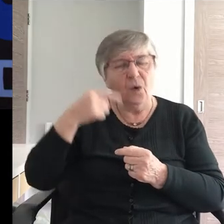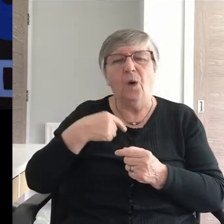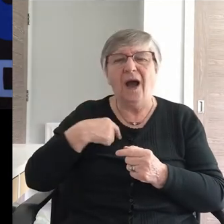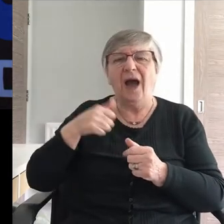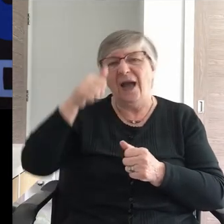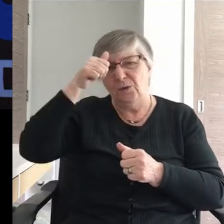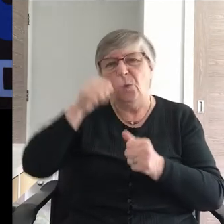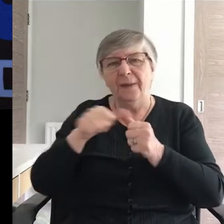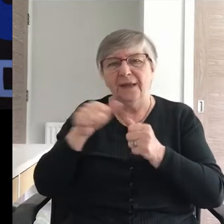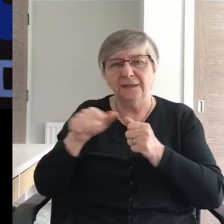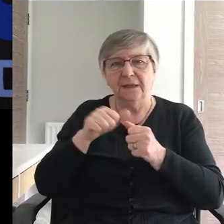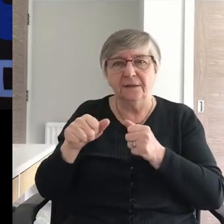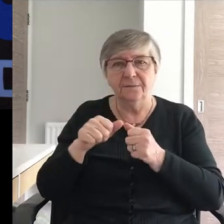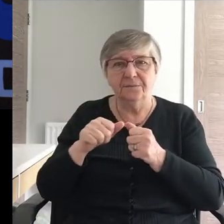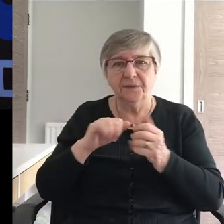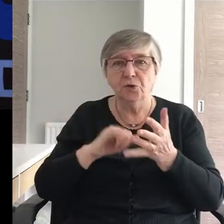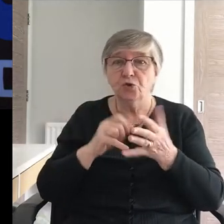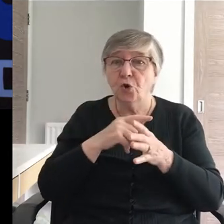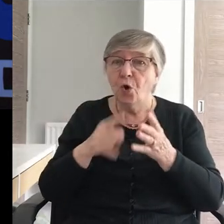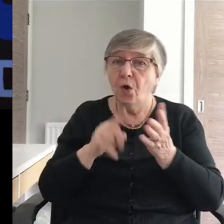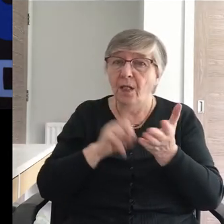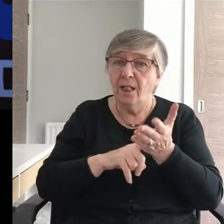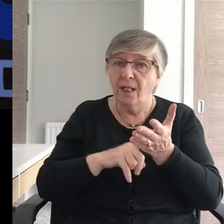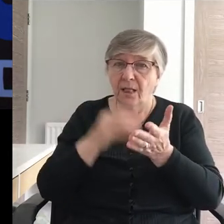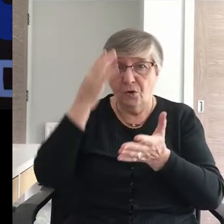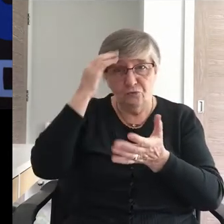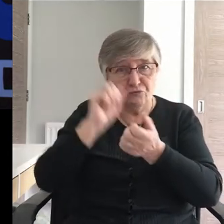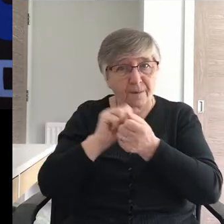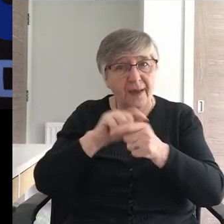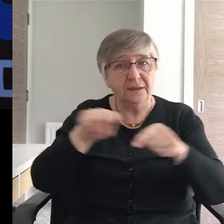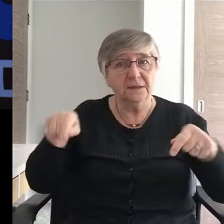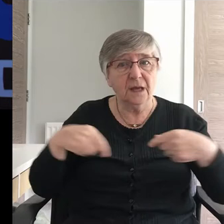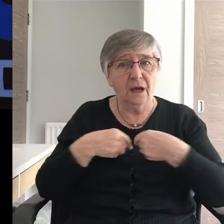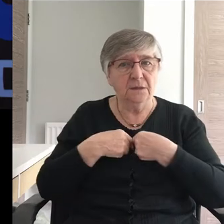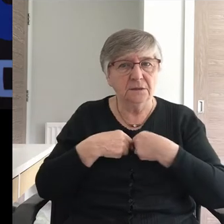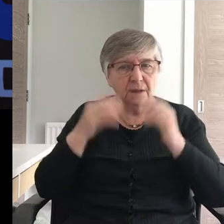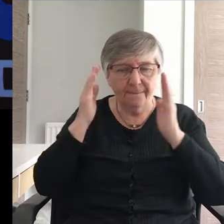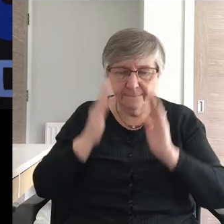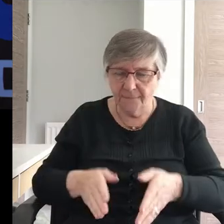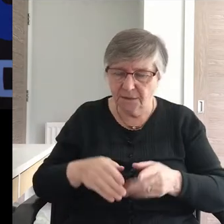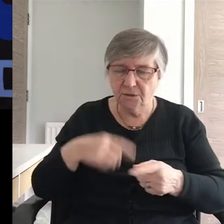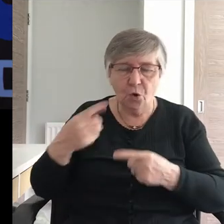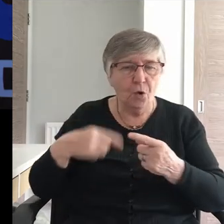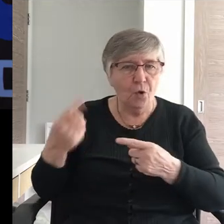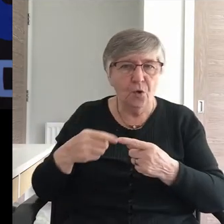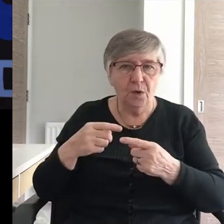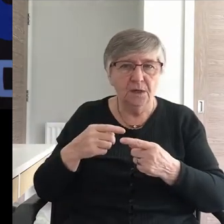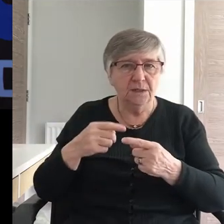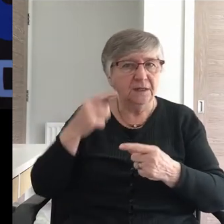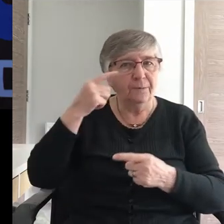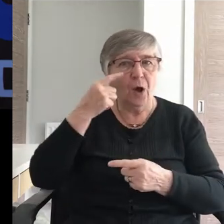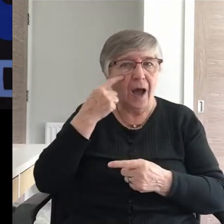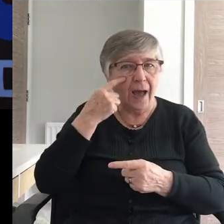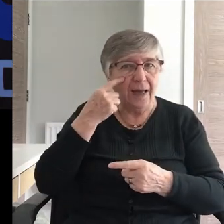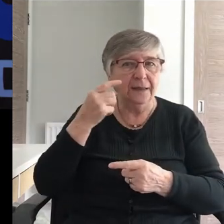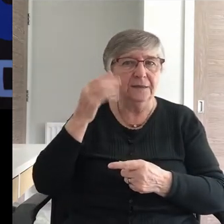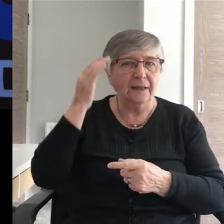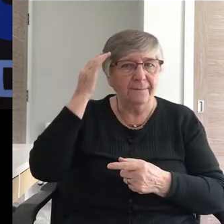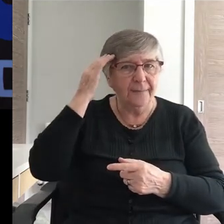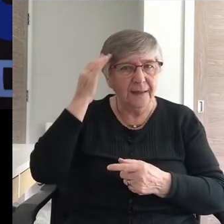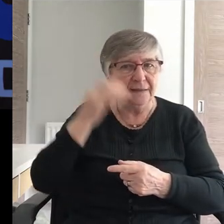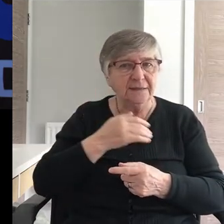better. Saul stands as a reminder that we must always keep our eyes, minds,